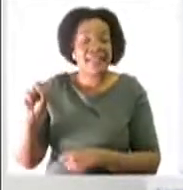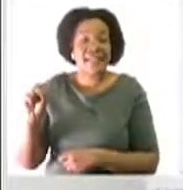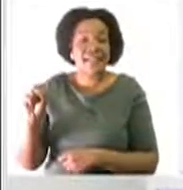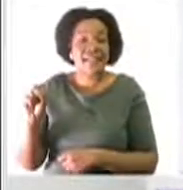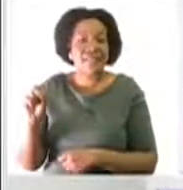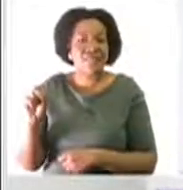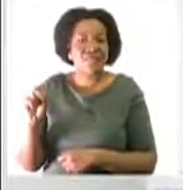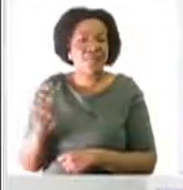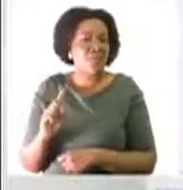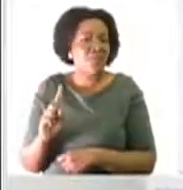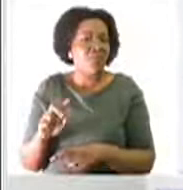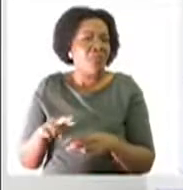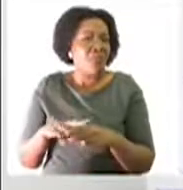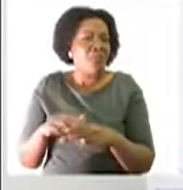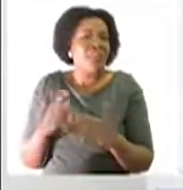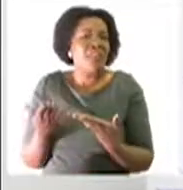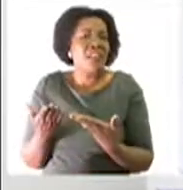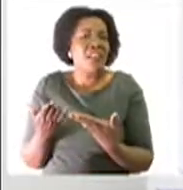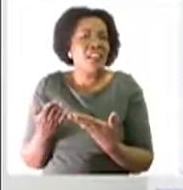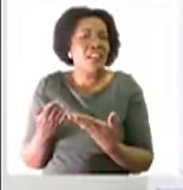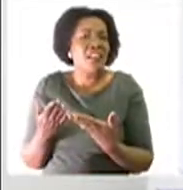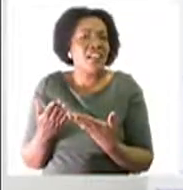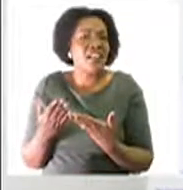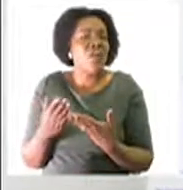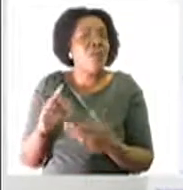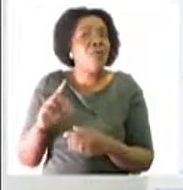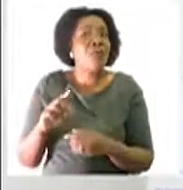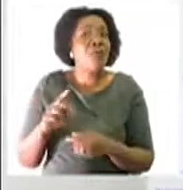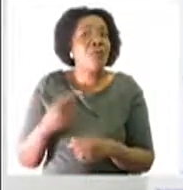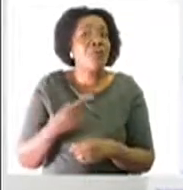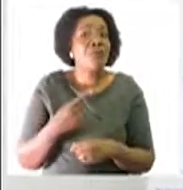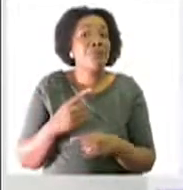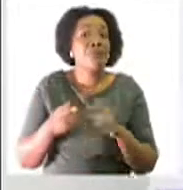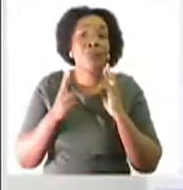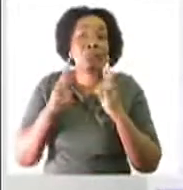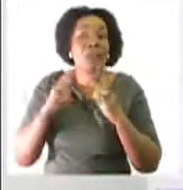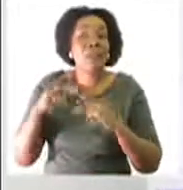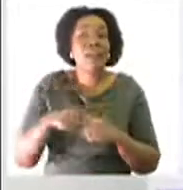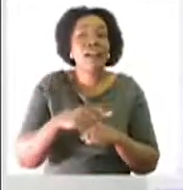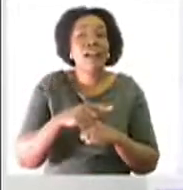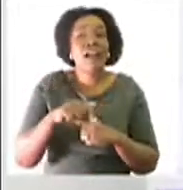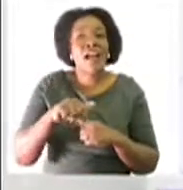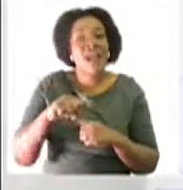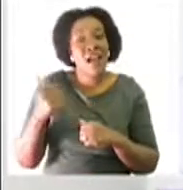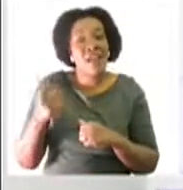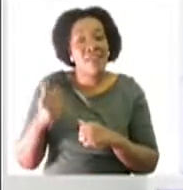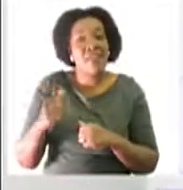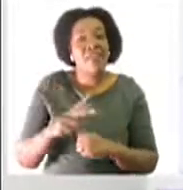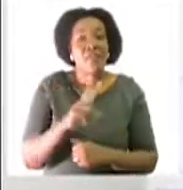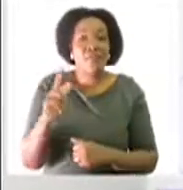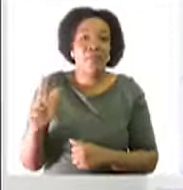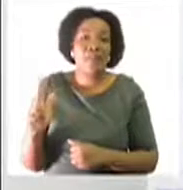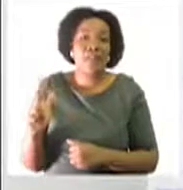has? When you're referring to someone else. For example, he